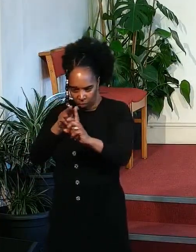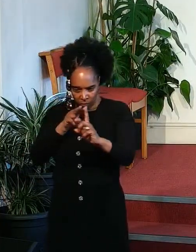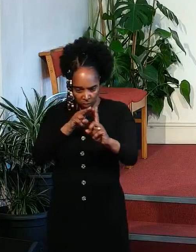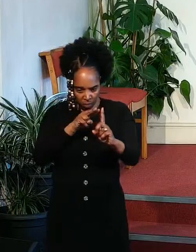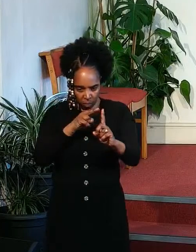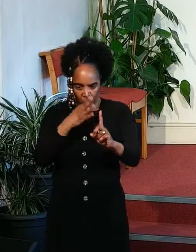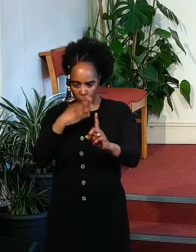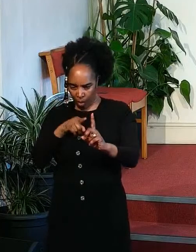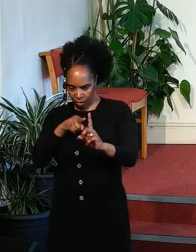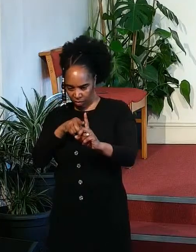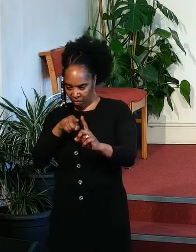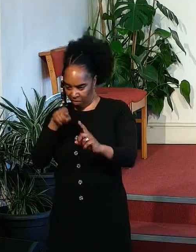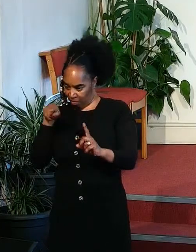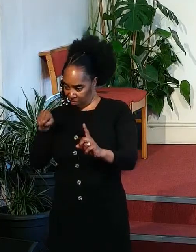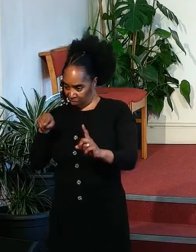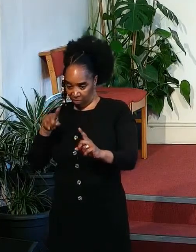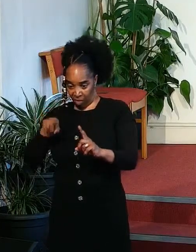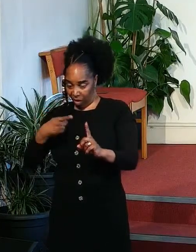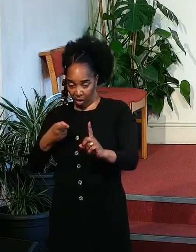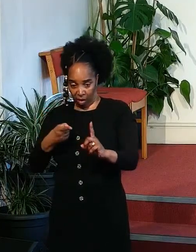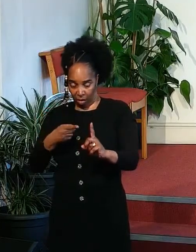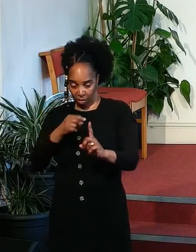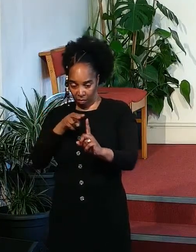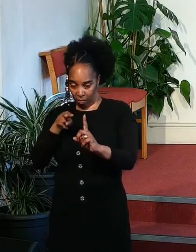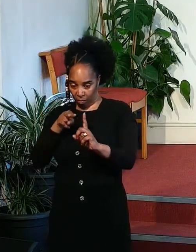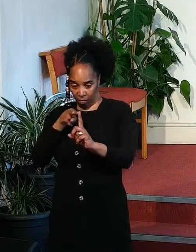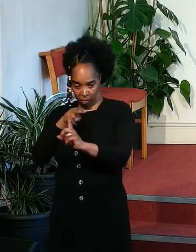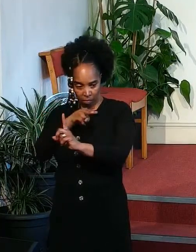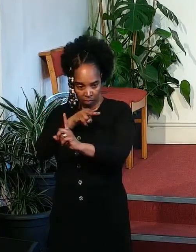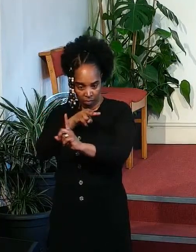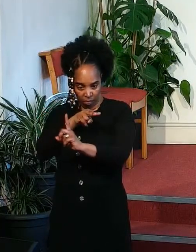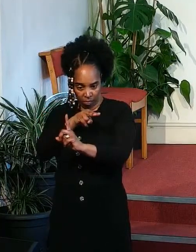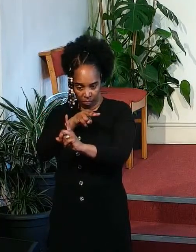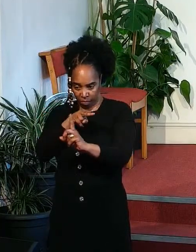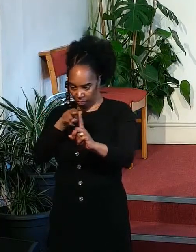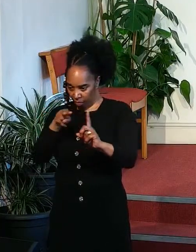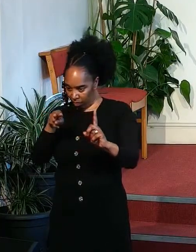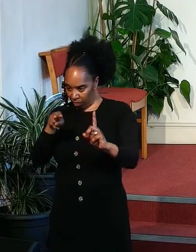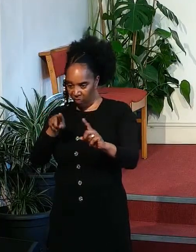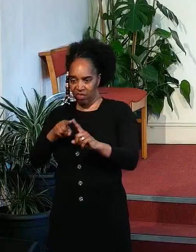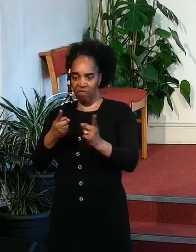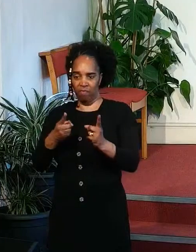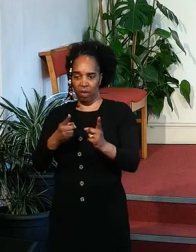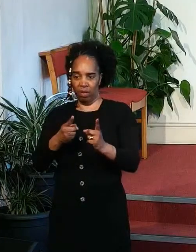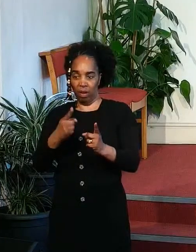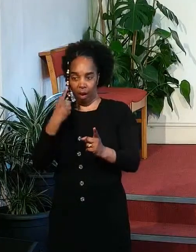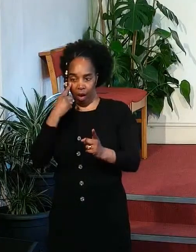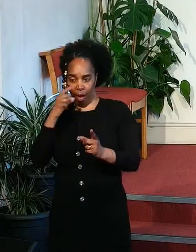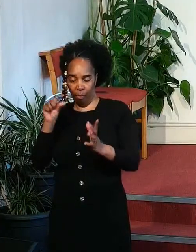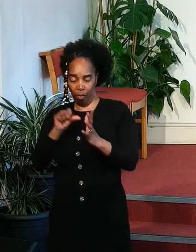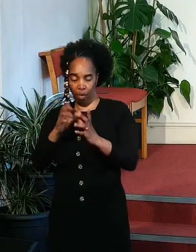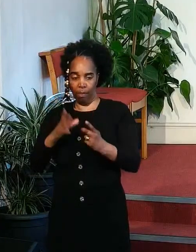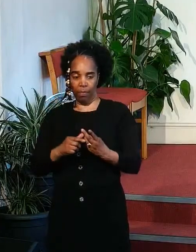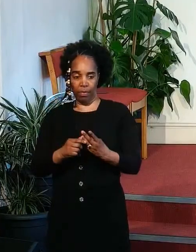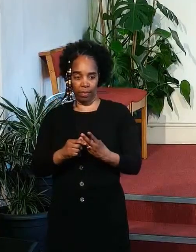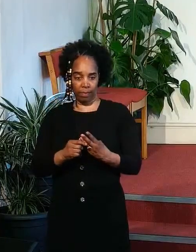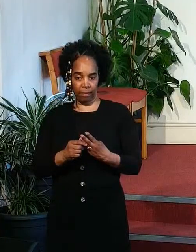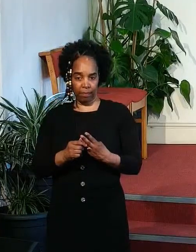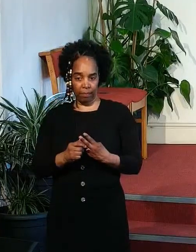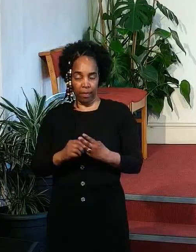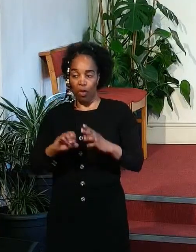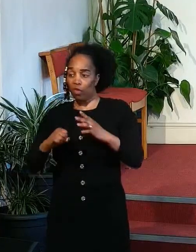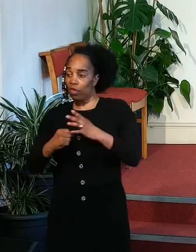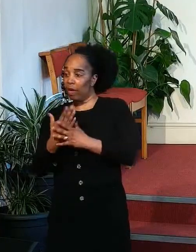movement, and they may lose where they're going. So you can also pick up some visual issues there. So those